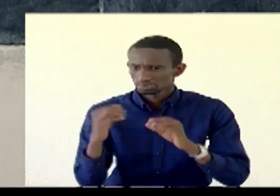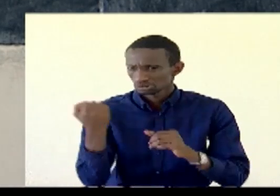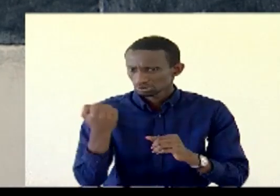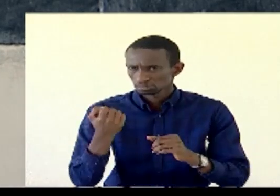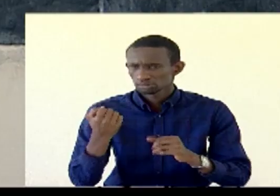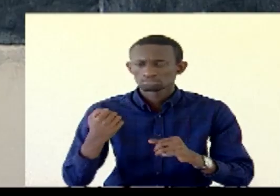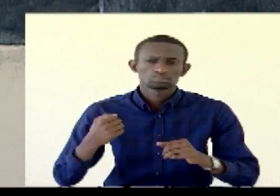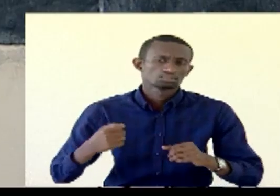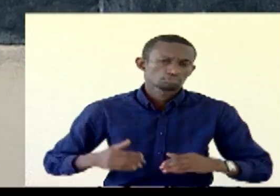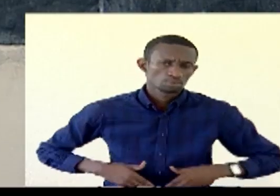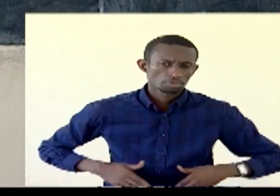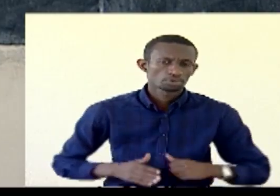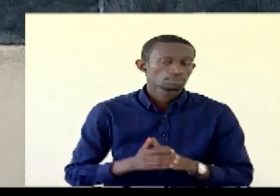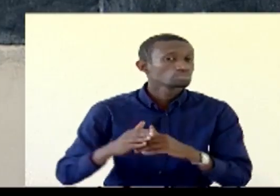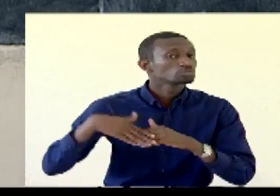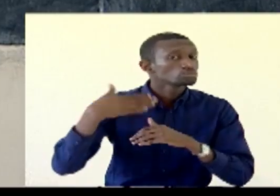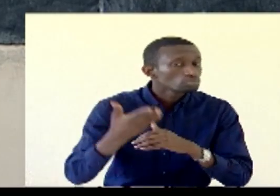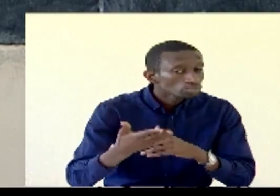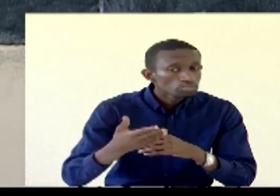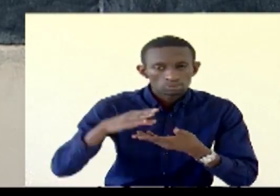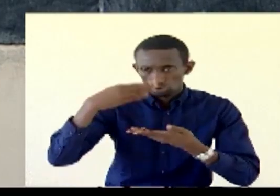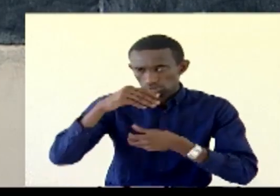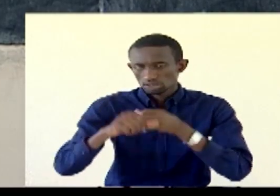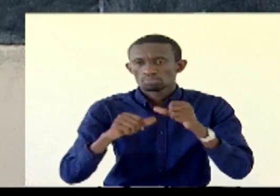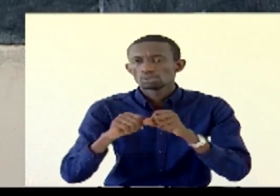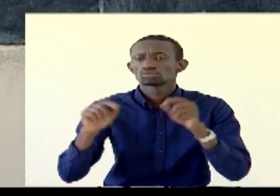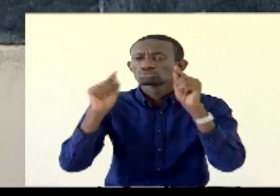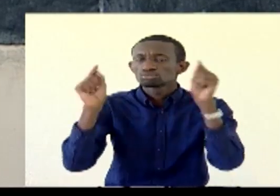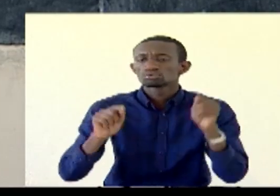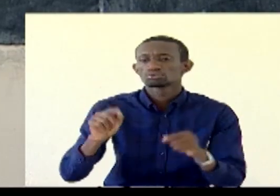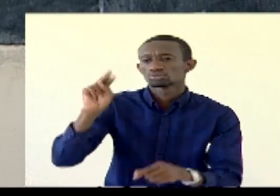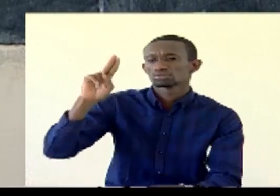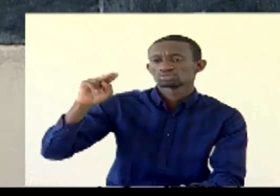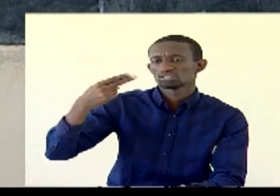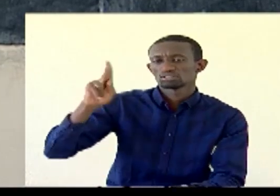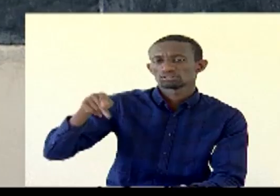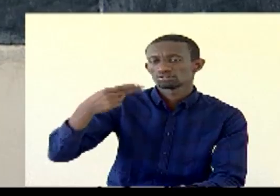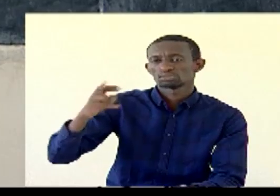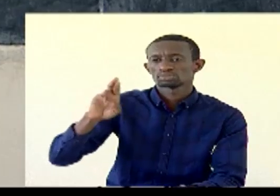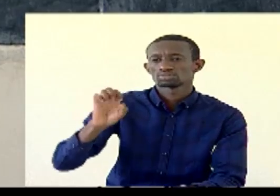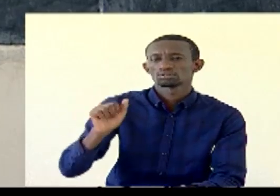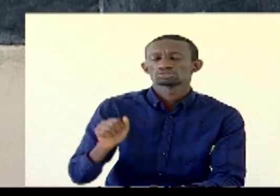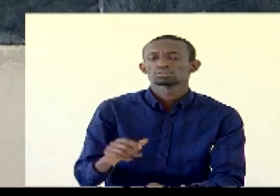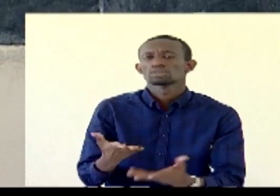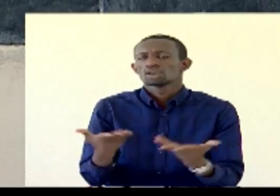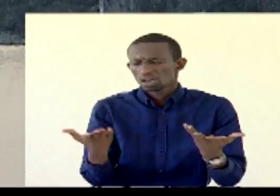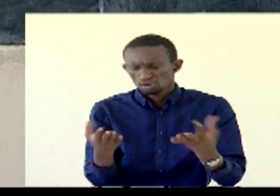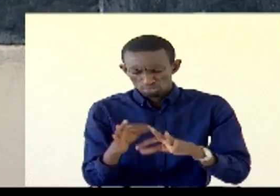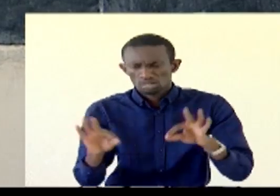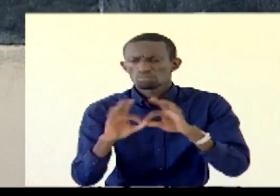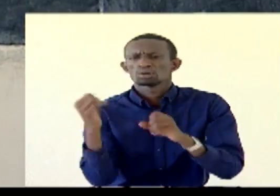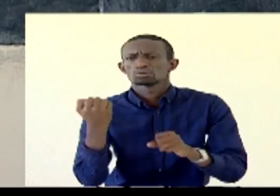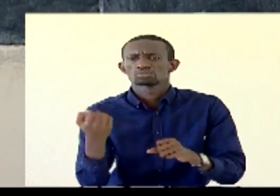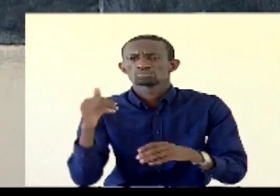time, we're going to talk about the structure of the nephron and its function. How does it play a very important role